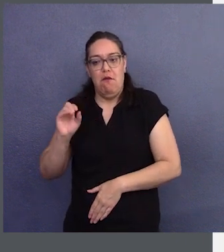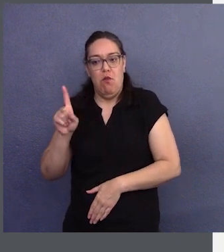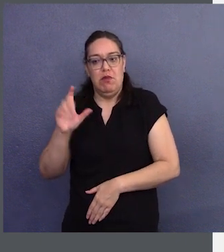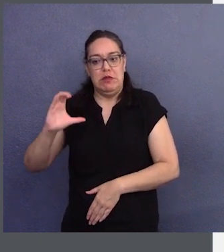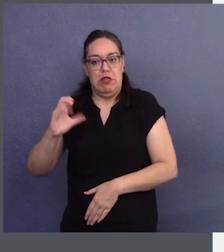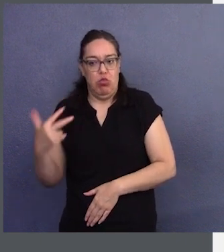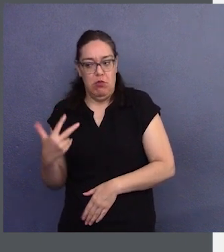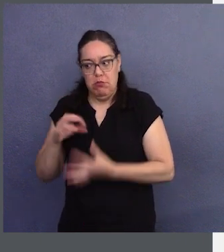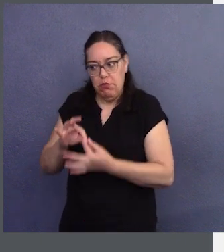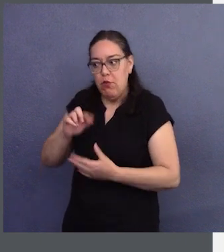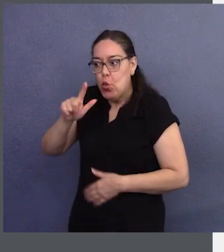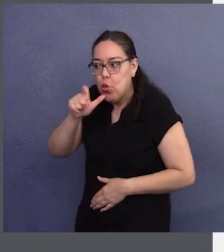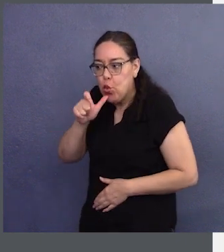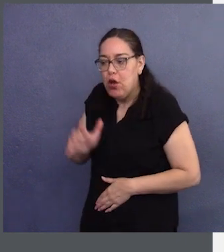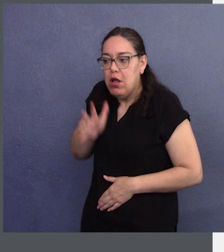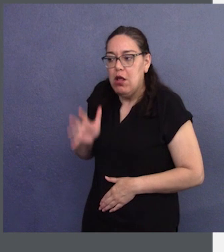is the applicant.